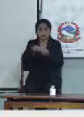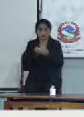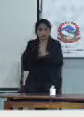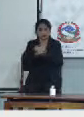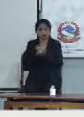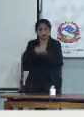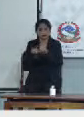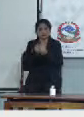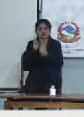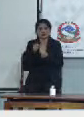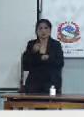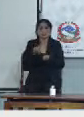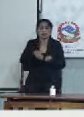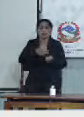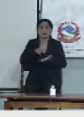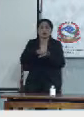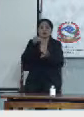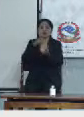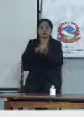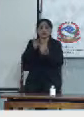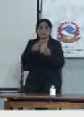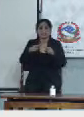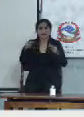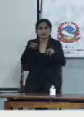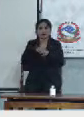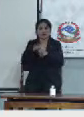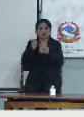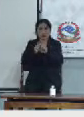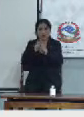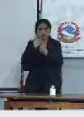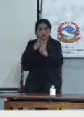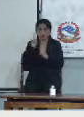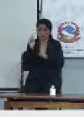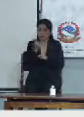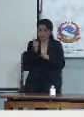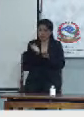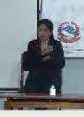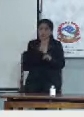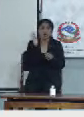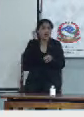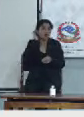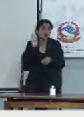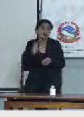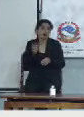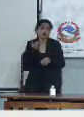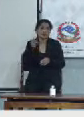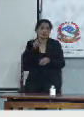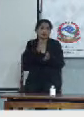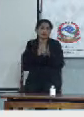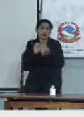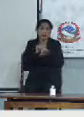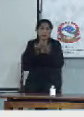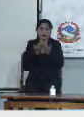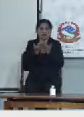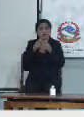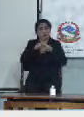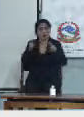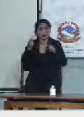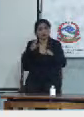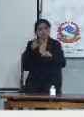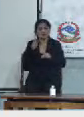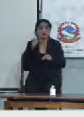level, and we have prepared the radio television textbooks and lessons that are being broadcasting from the radio in Radio